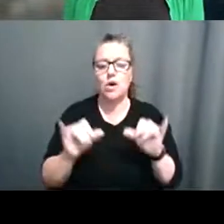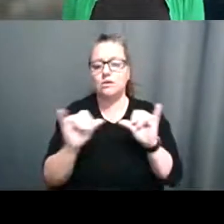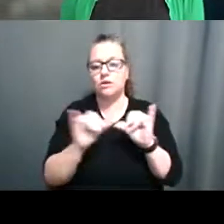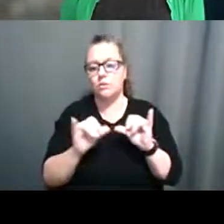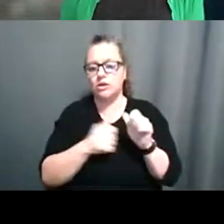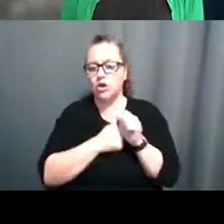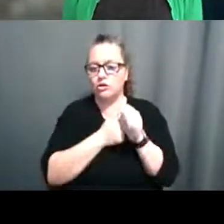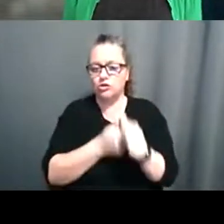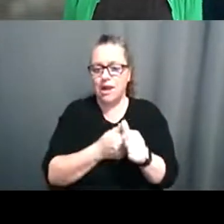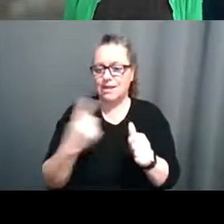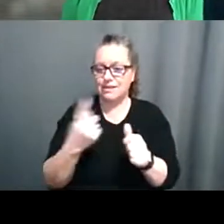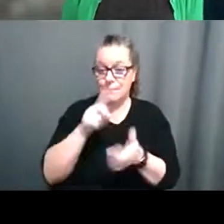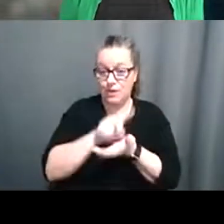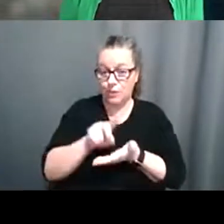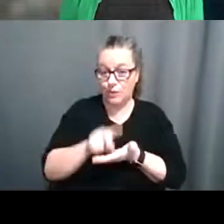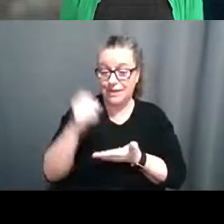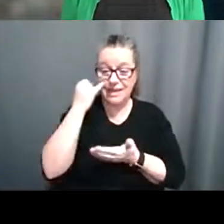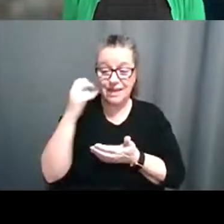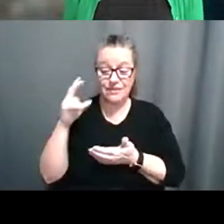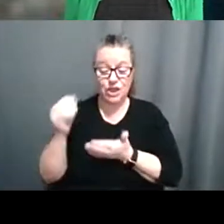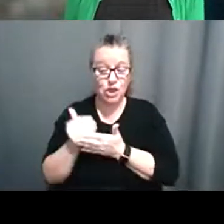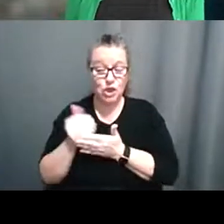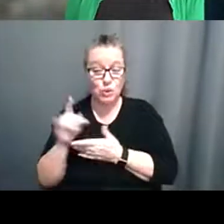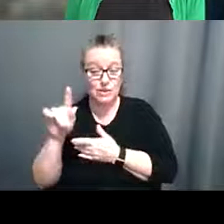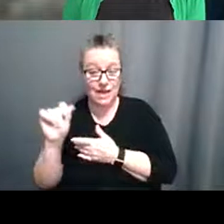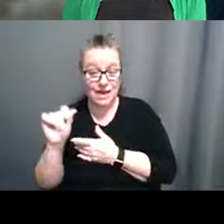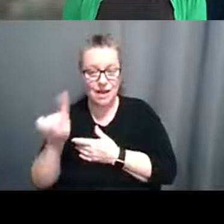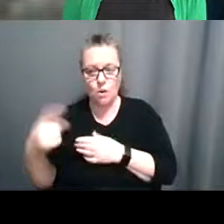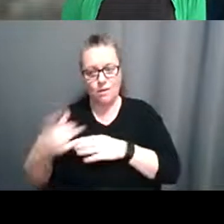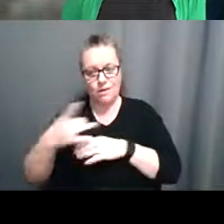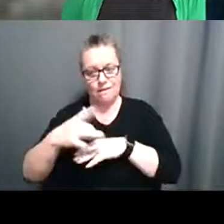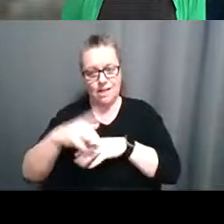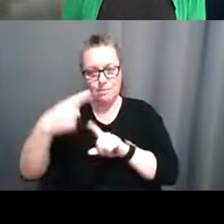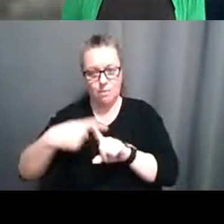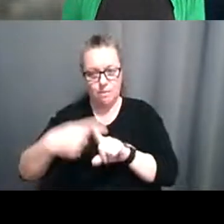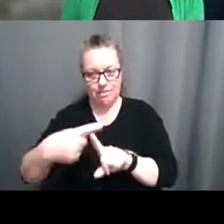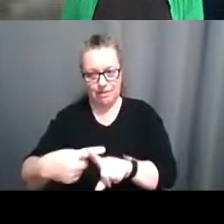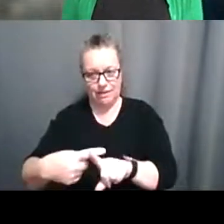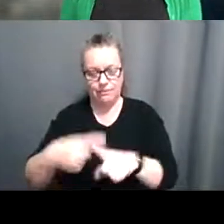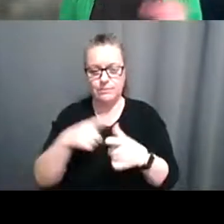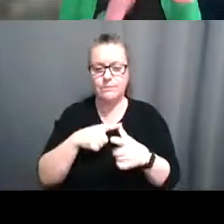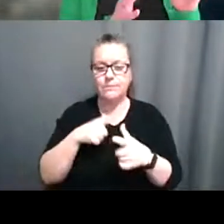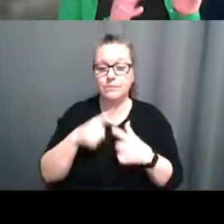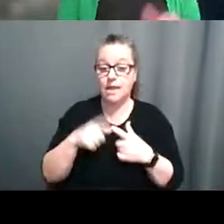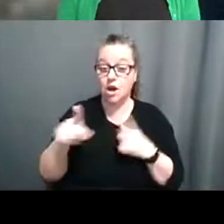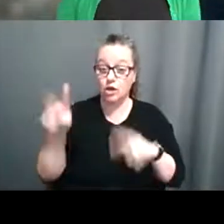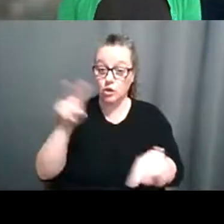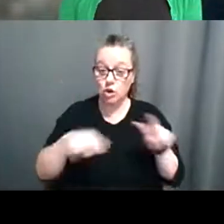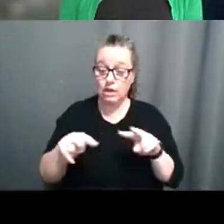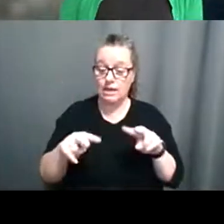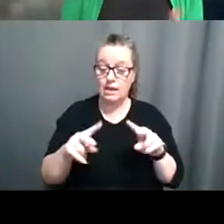something weekly if new data is only available monthly. And then, are you looking at a